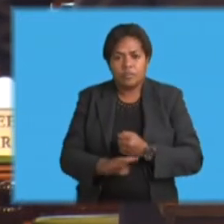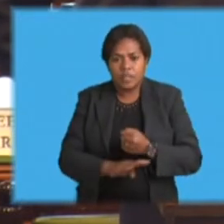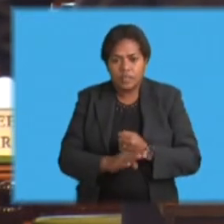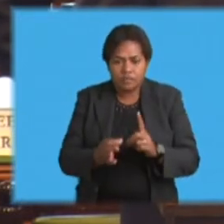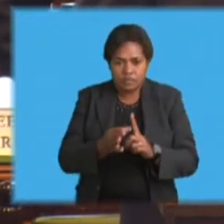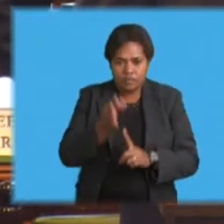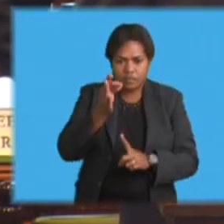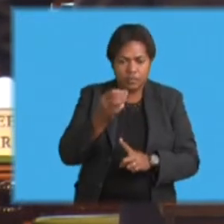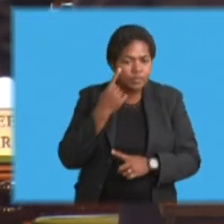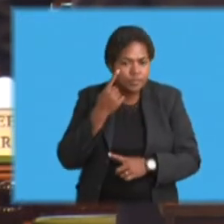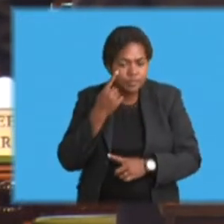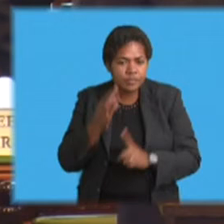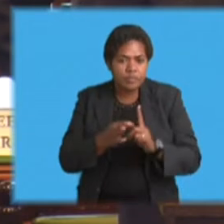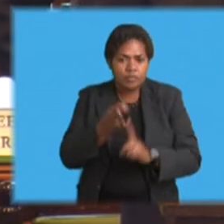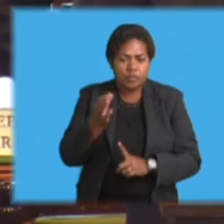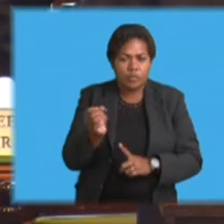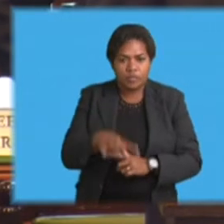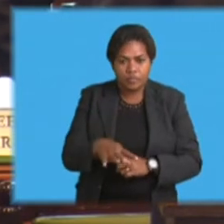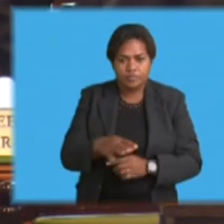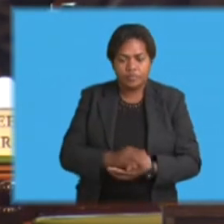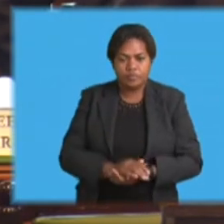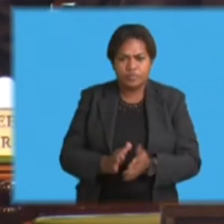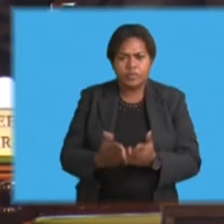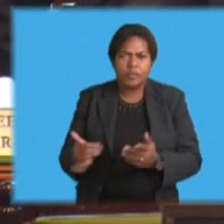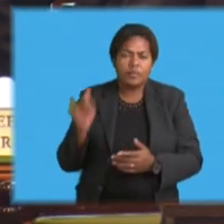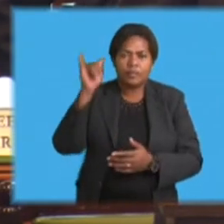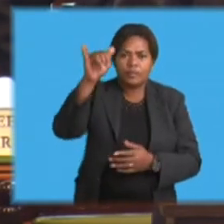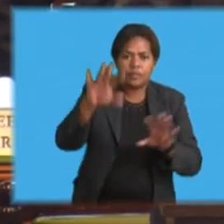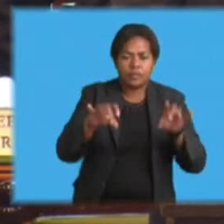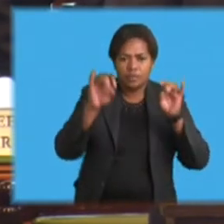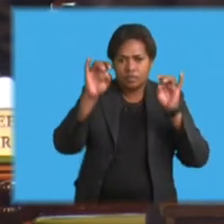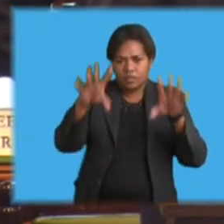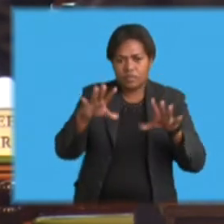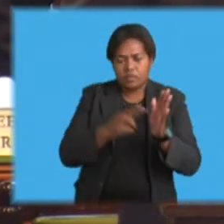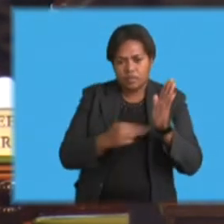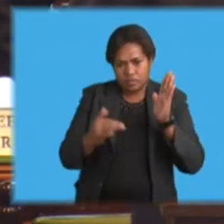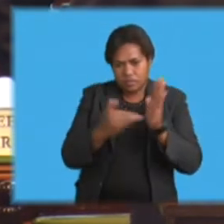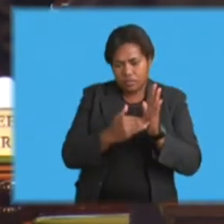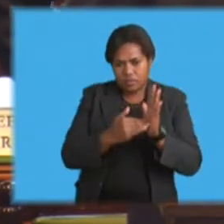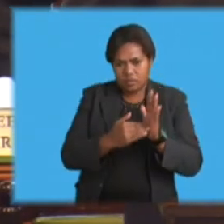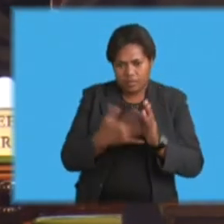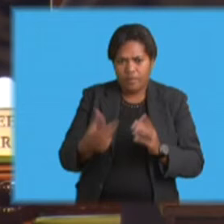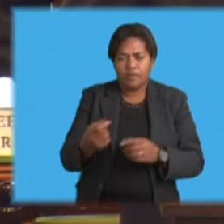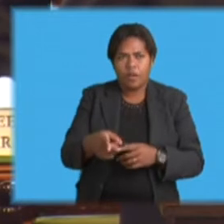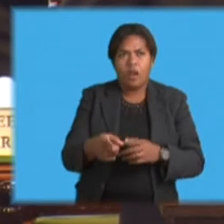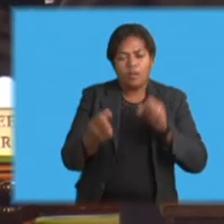in the reputation of our workers. Early this year, I went to Australia and New Zealand, and I was able to get that feedback